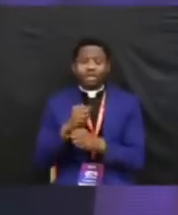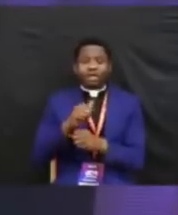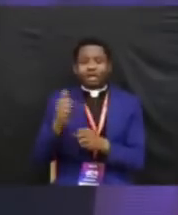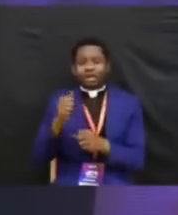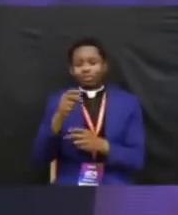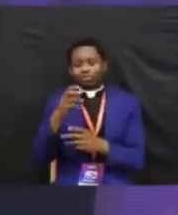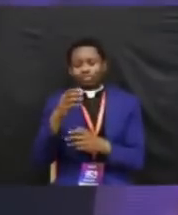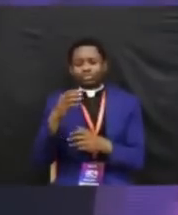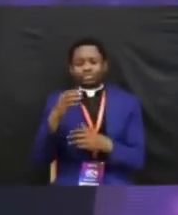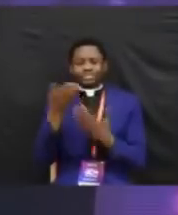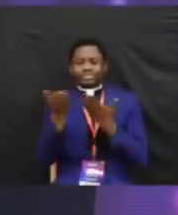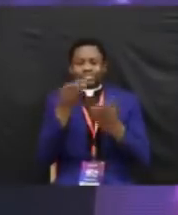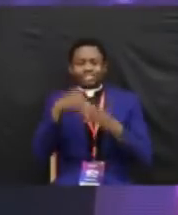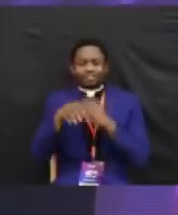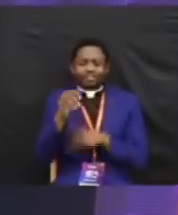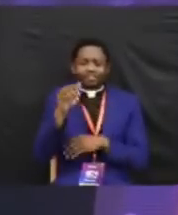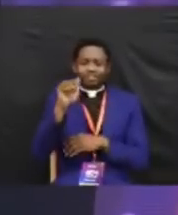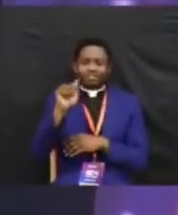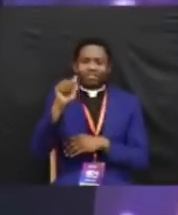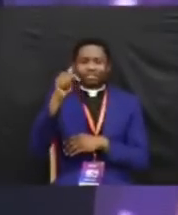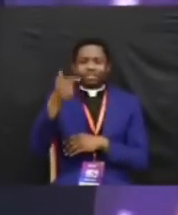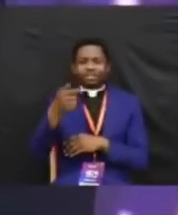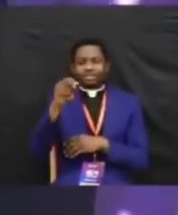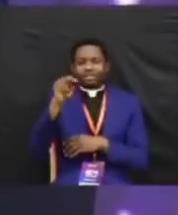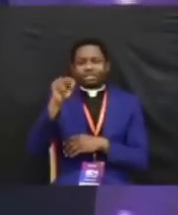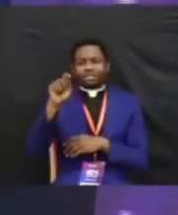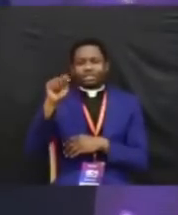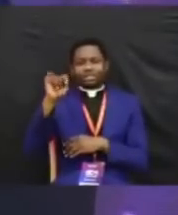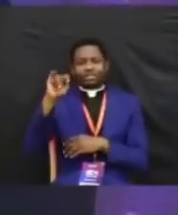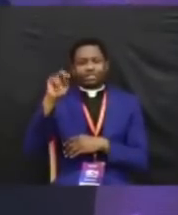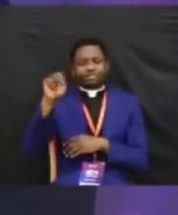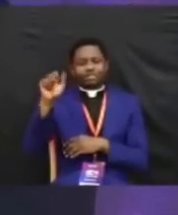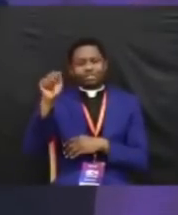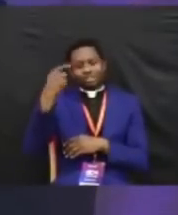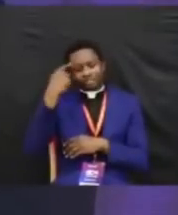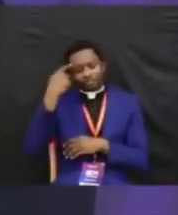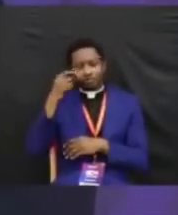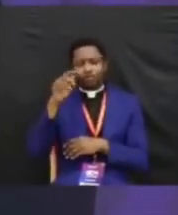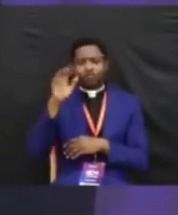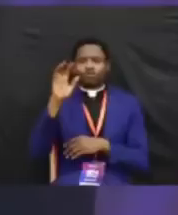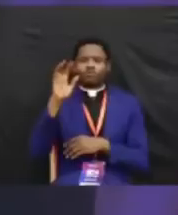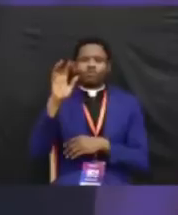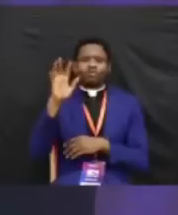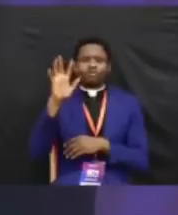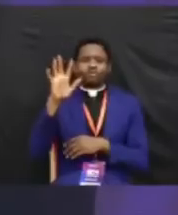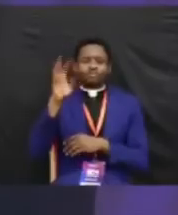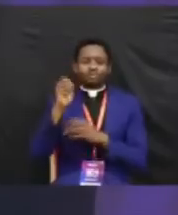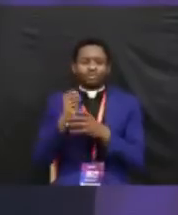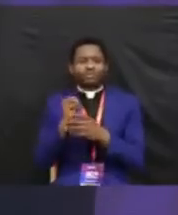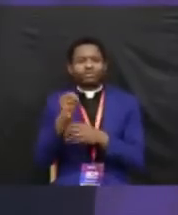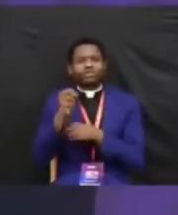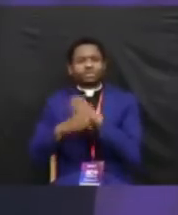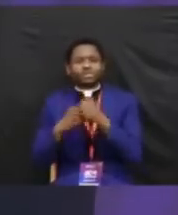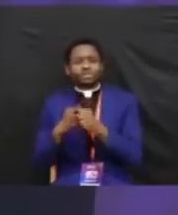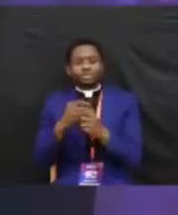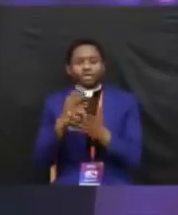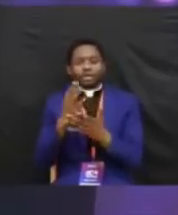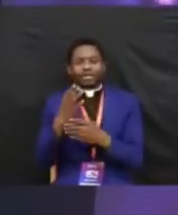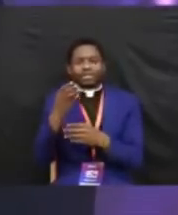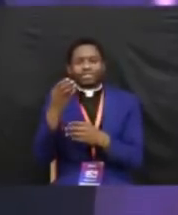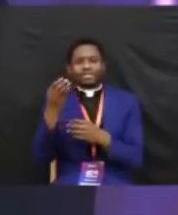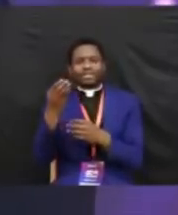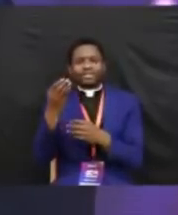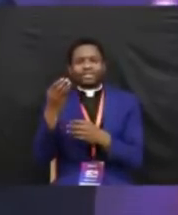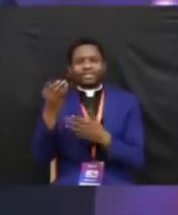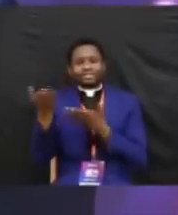years. Apostle Daniel Mu Jamra served in Madagascar for 5 years. Pastor Samuel Fen served